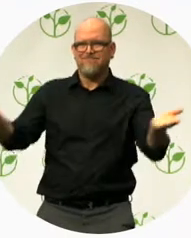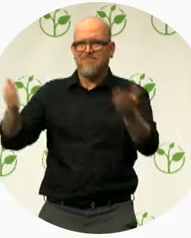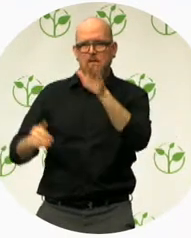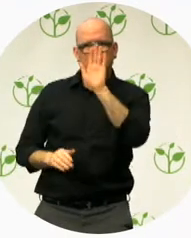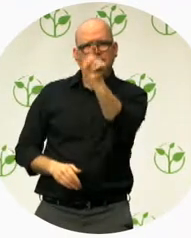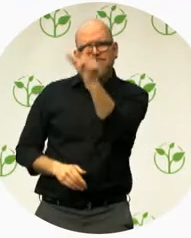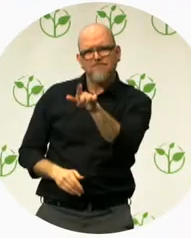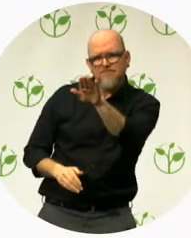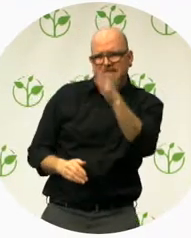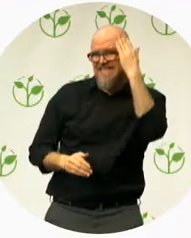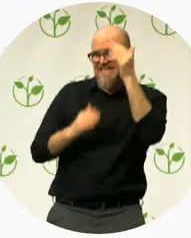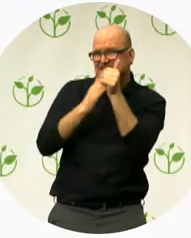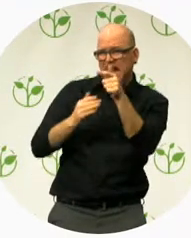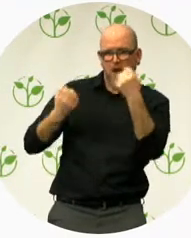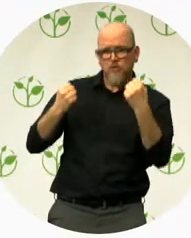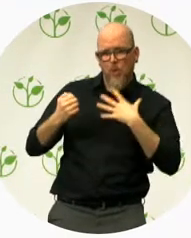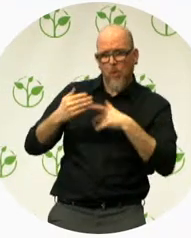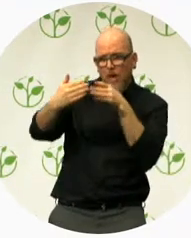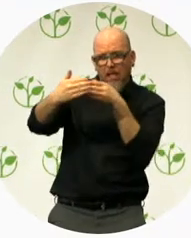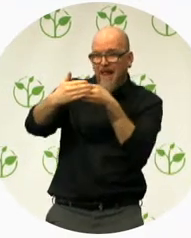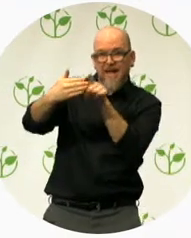That's an opportunity to escape